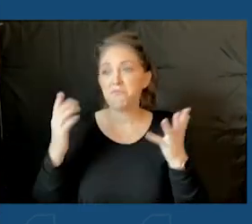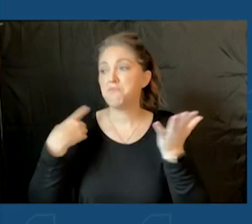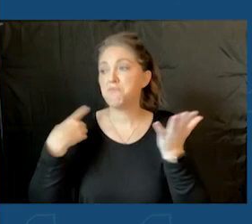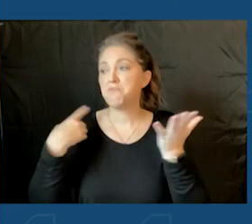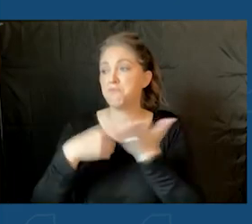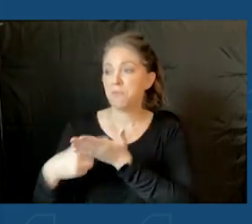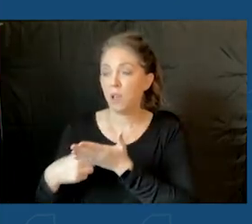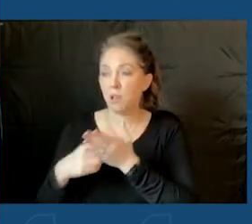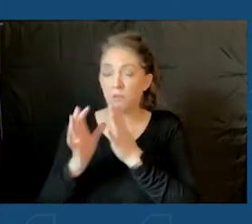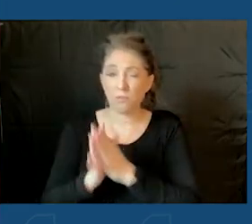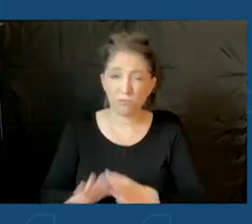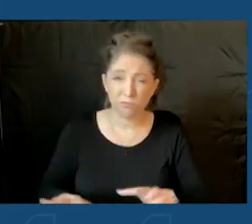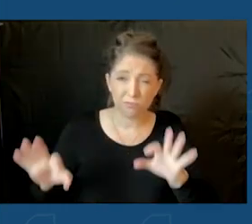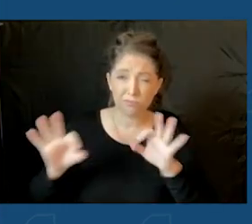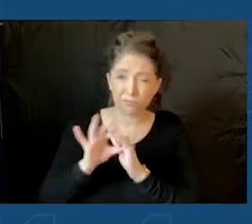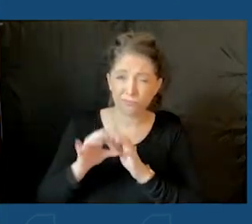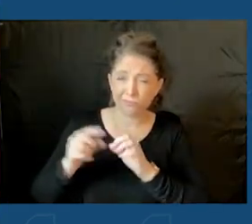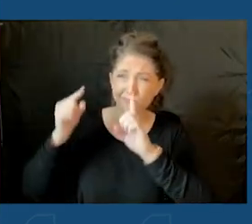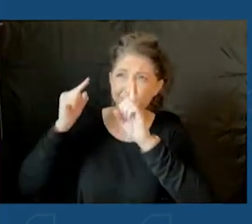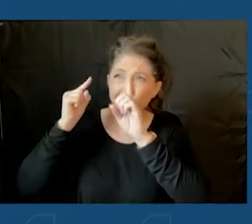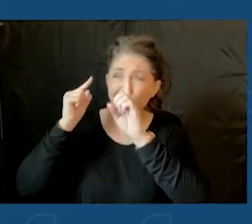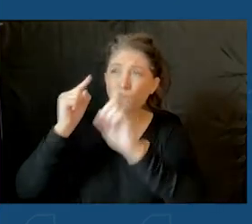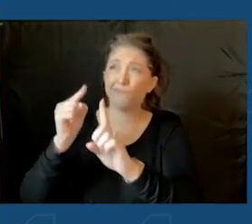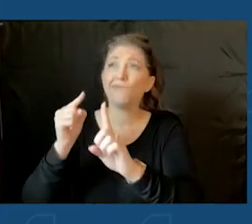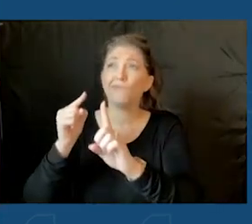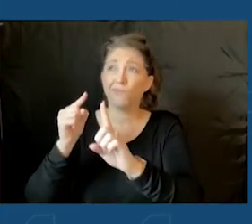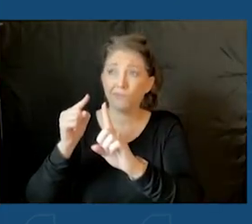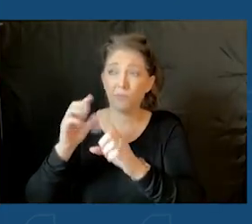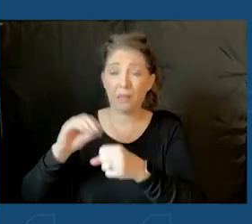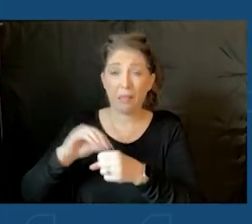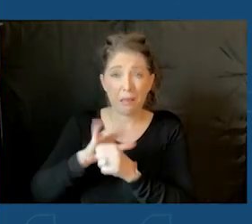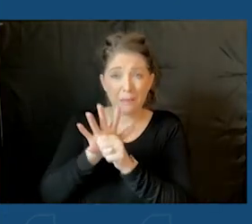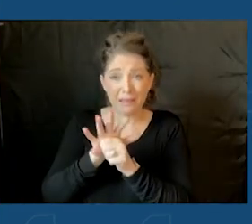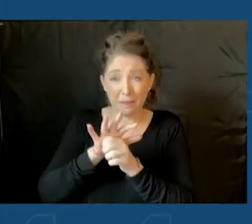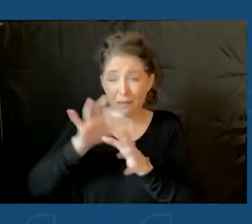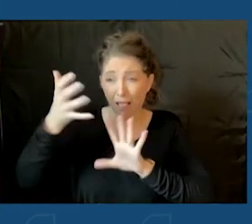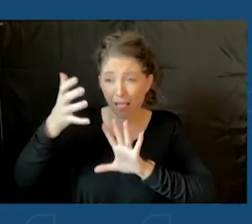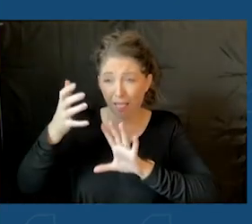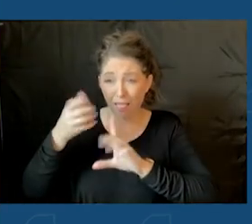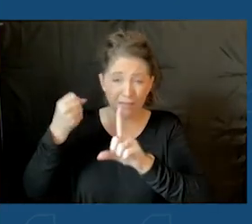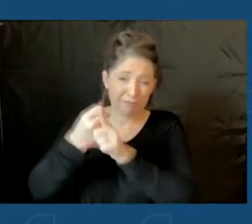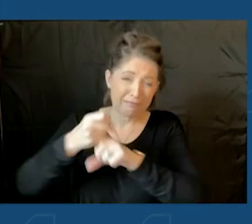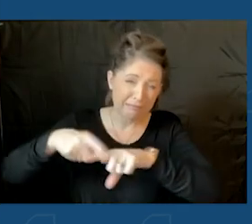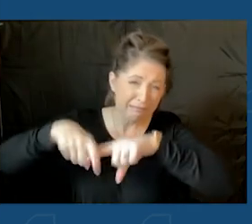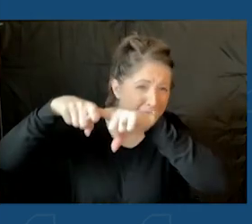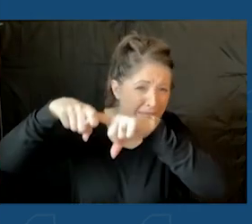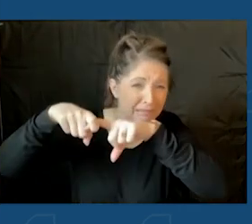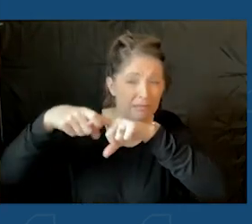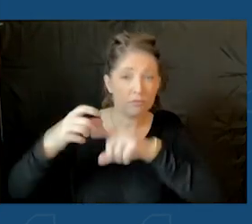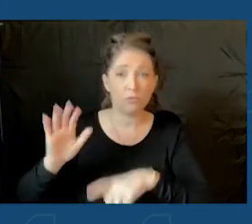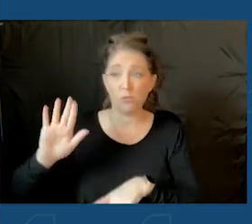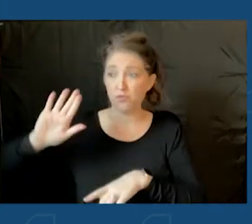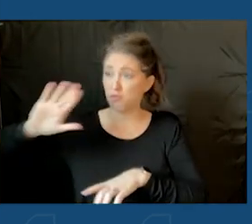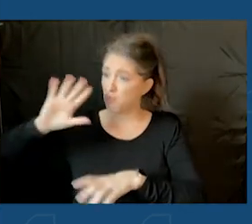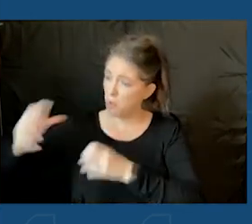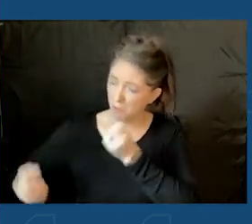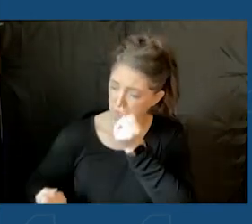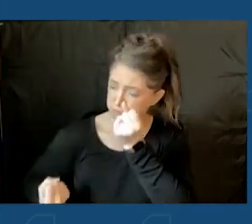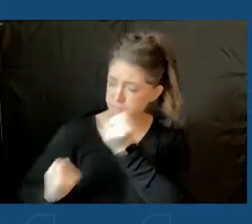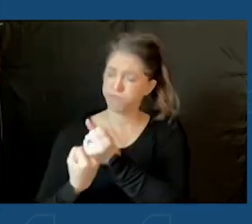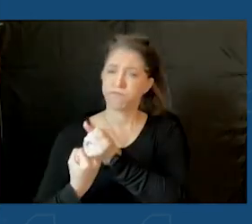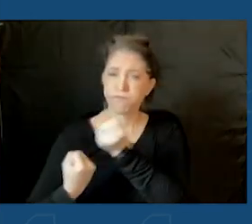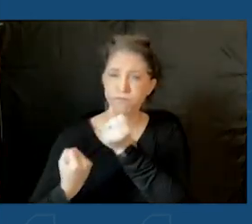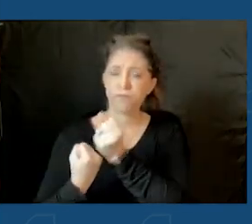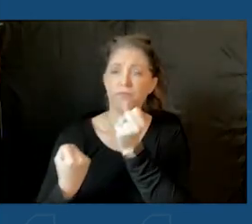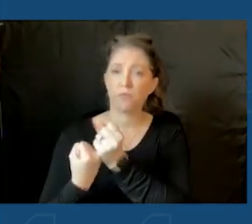its aspiration and the fact that the pandemic had dealt it a very severe blow. And you threw your full support behind it. Without